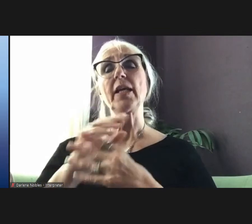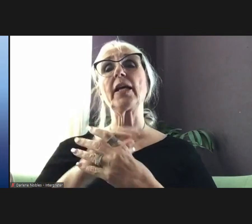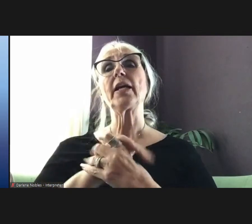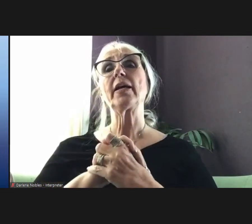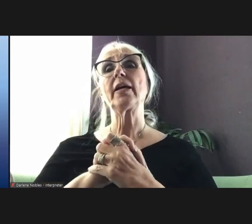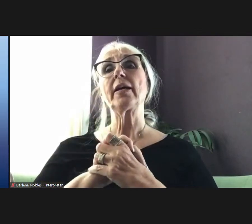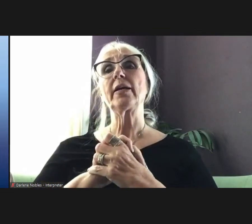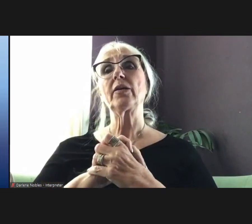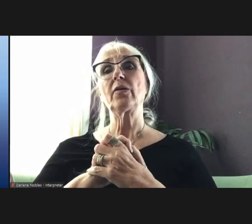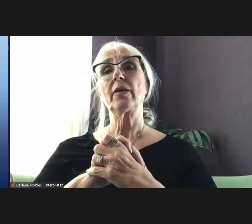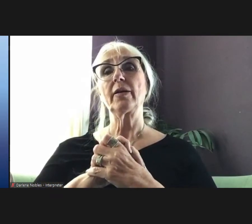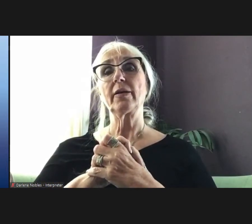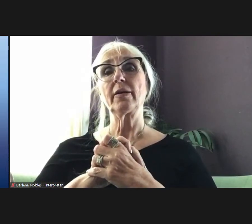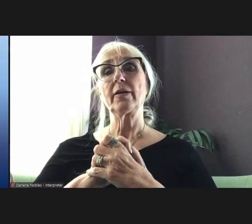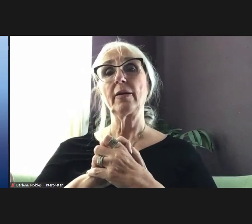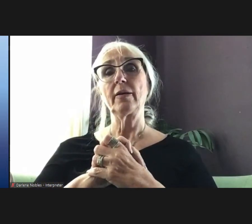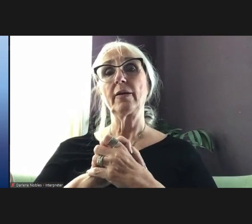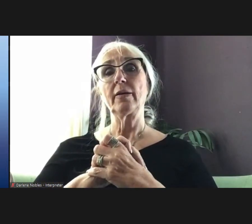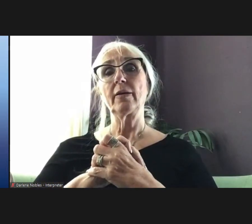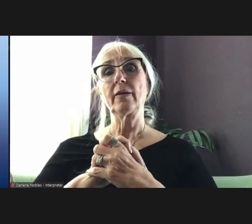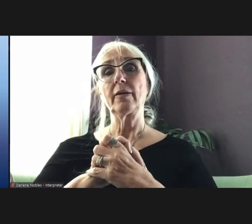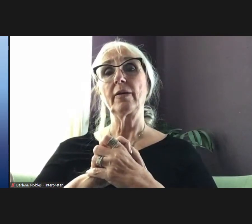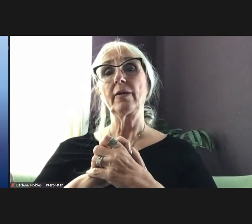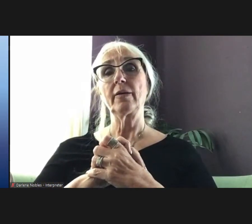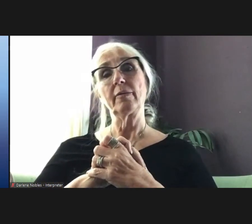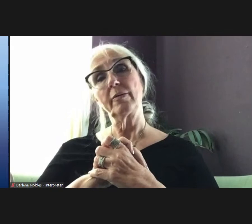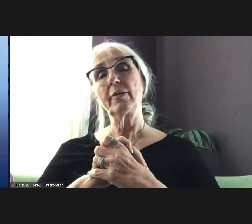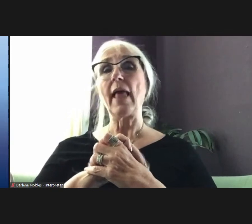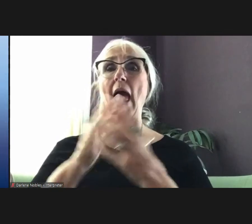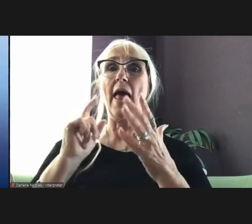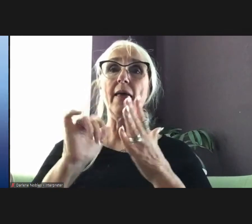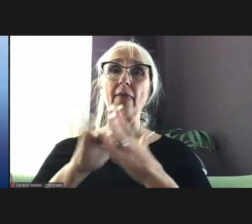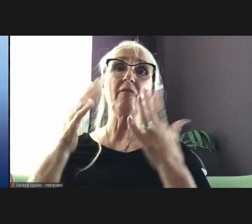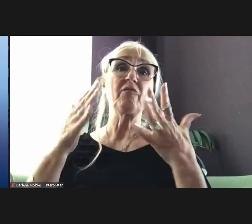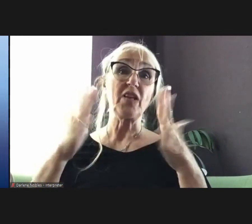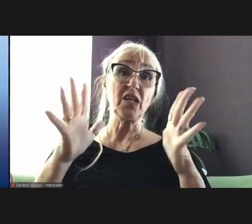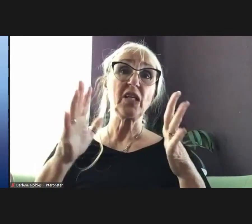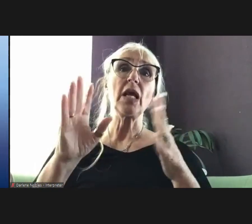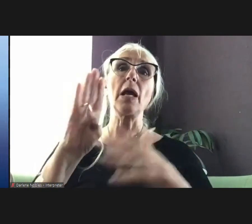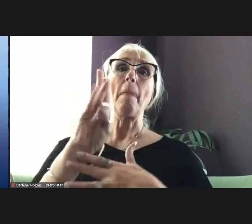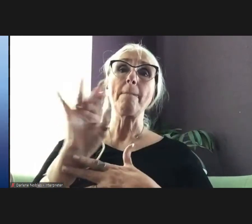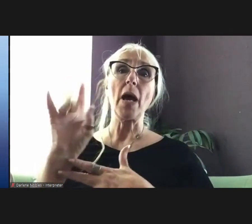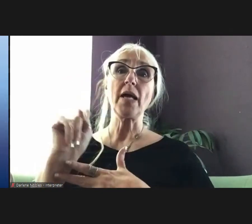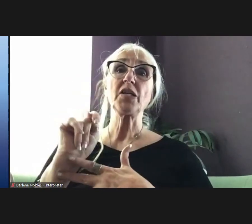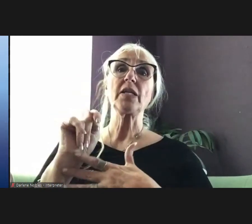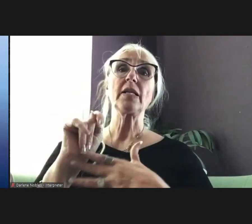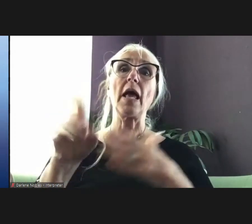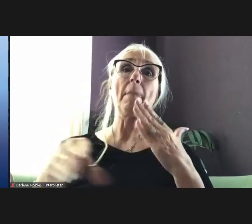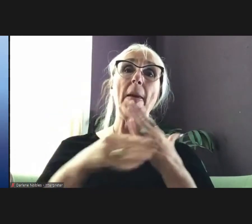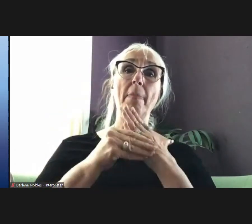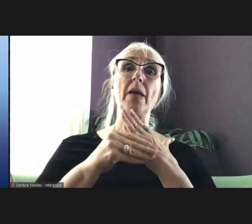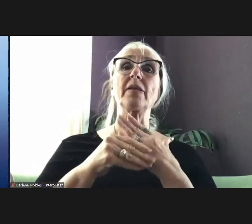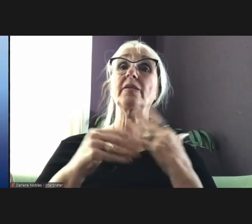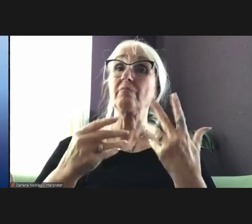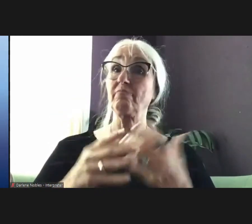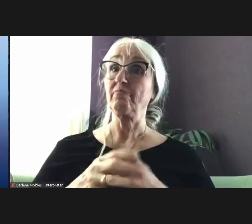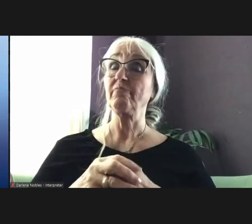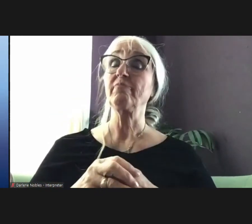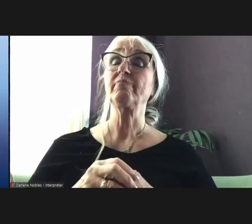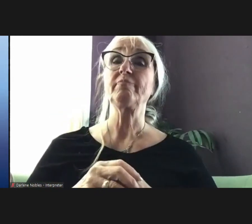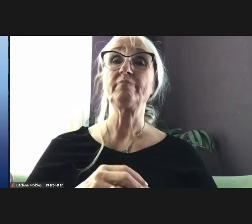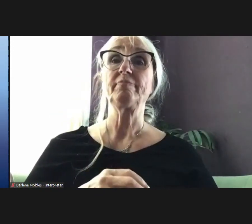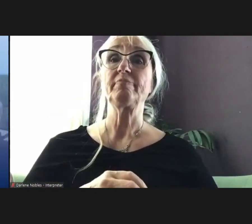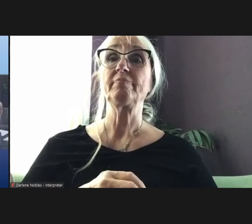cost. So that concludes the budget amendments for FY '22. Okay, are there any